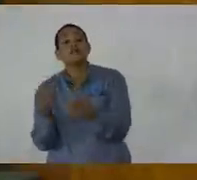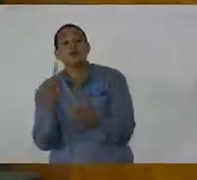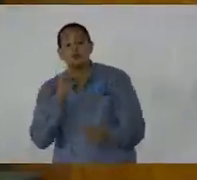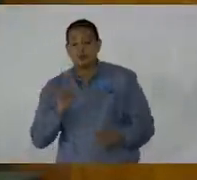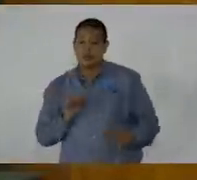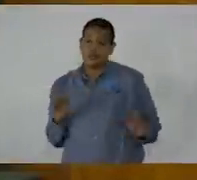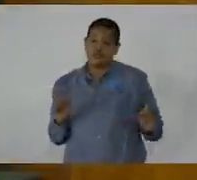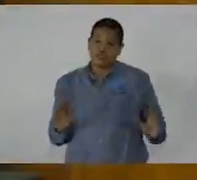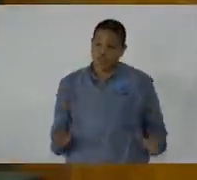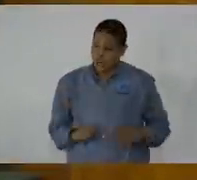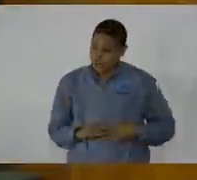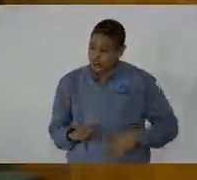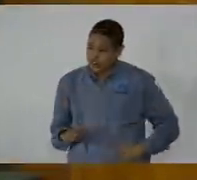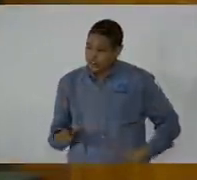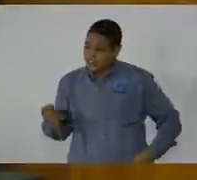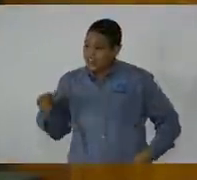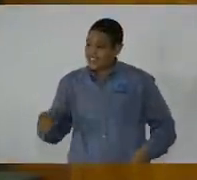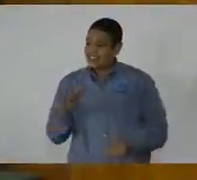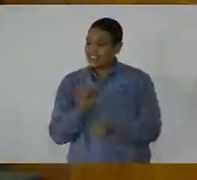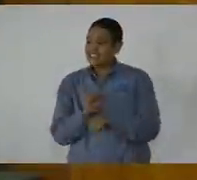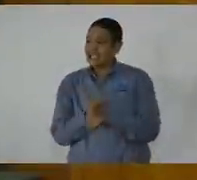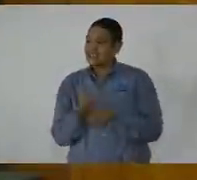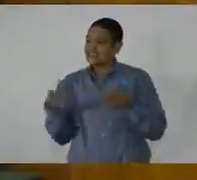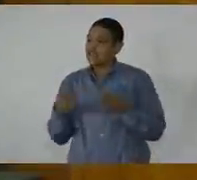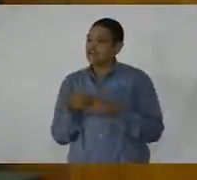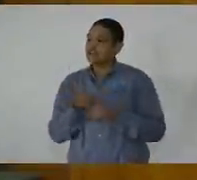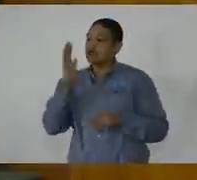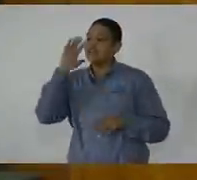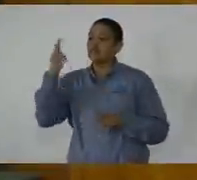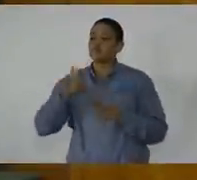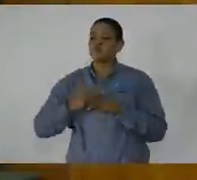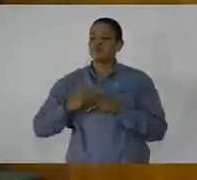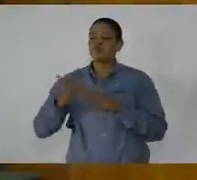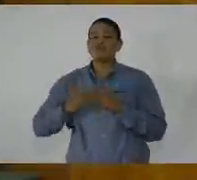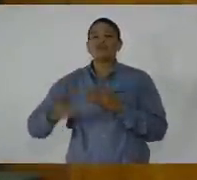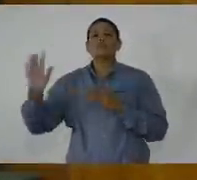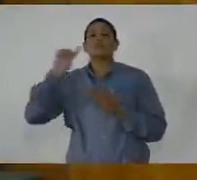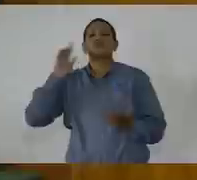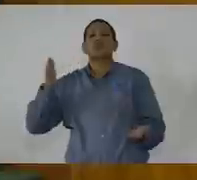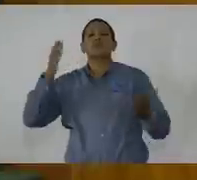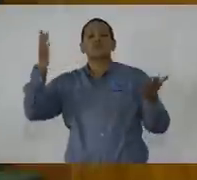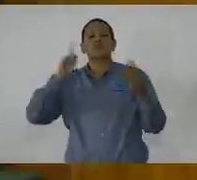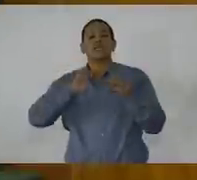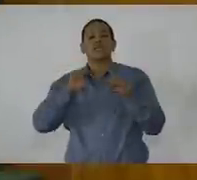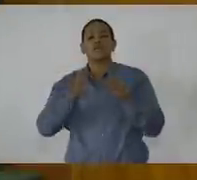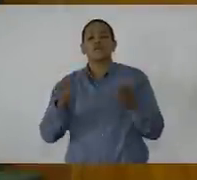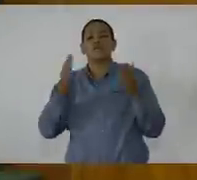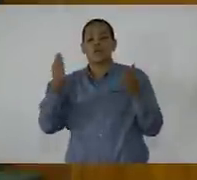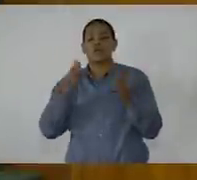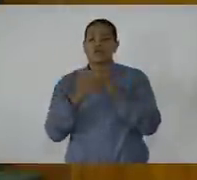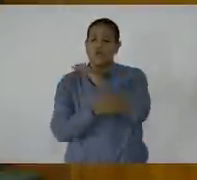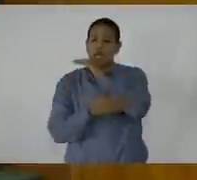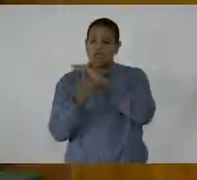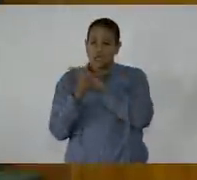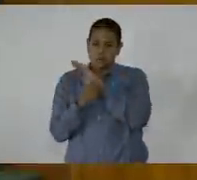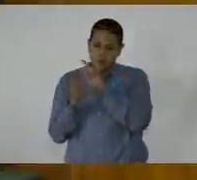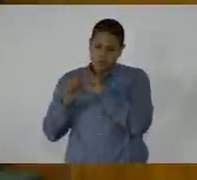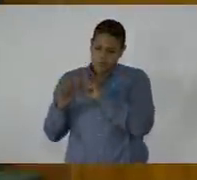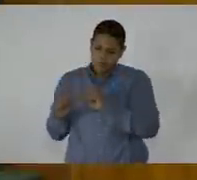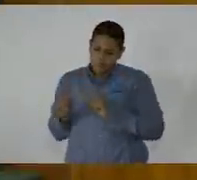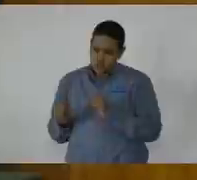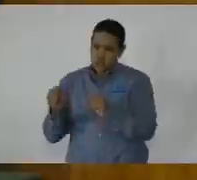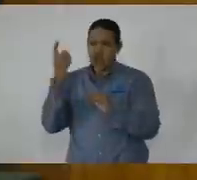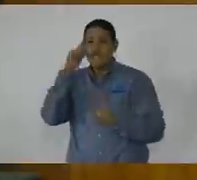chair. Yes. This task force will shortly present recommended national policies and strategies for